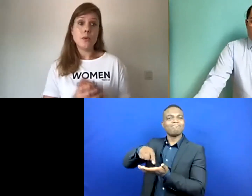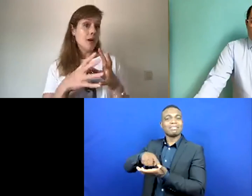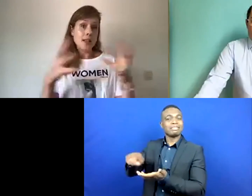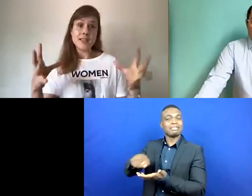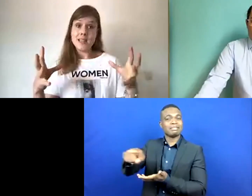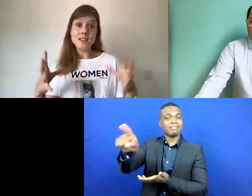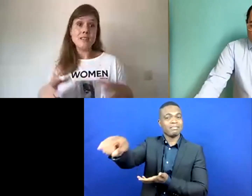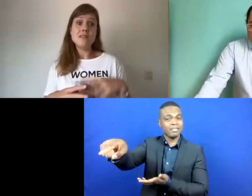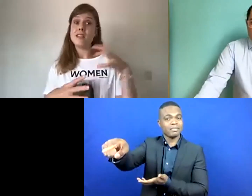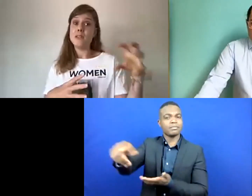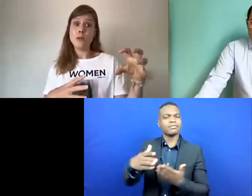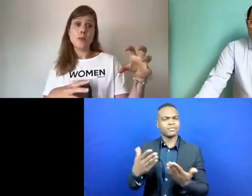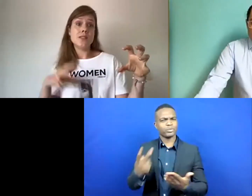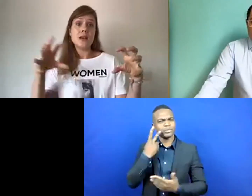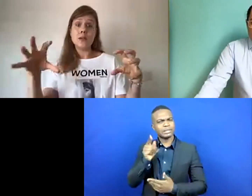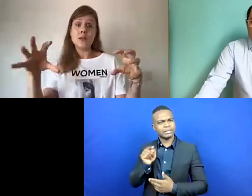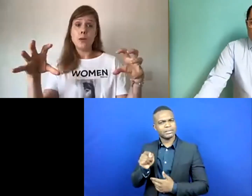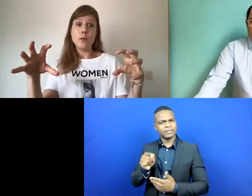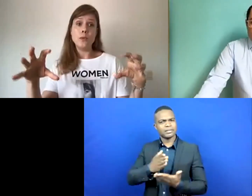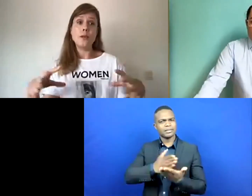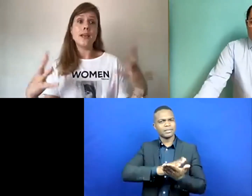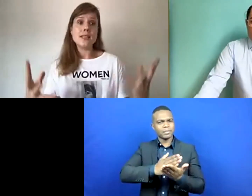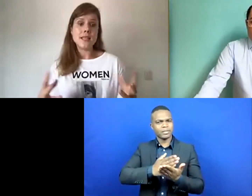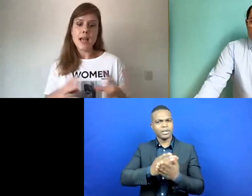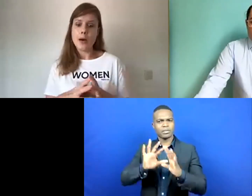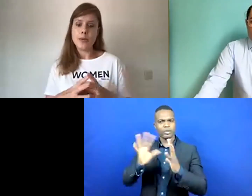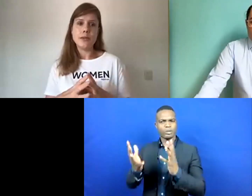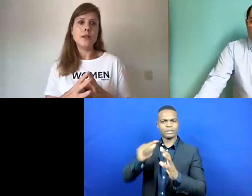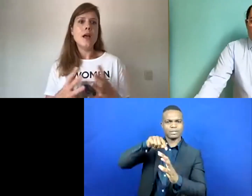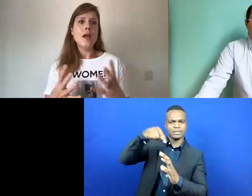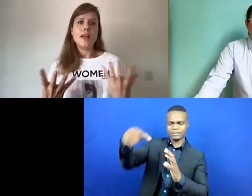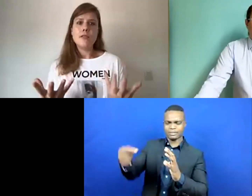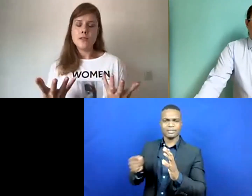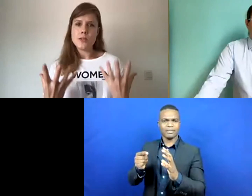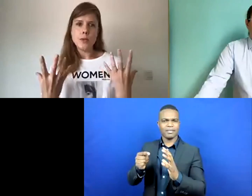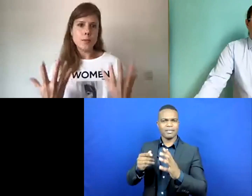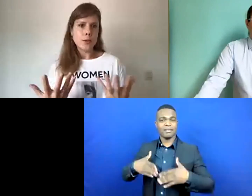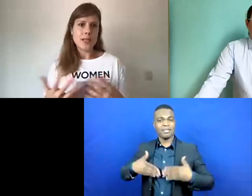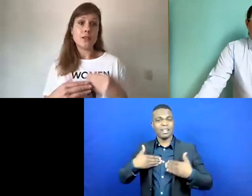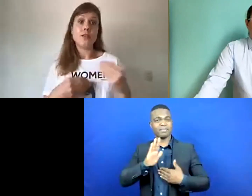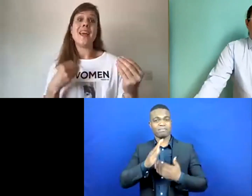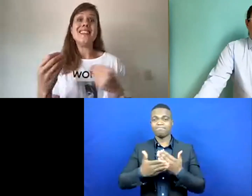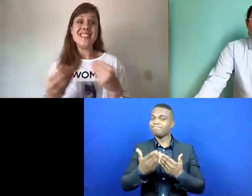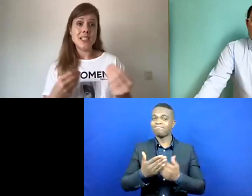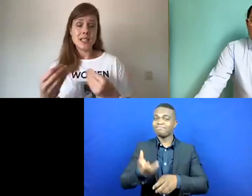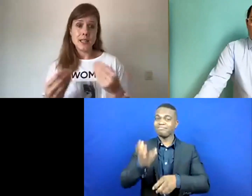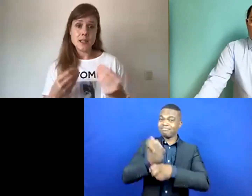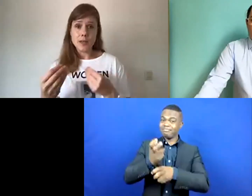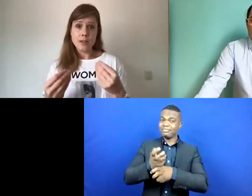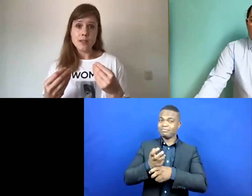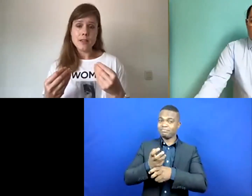to organizations in the global south, the global north, and see how you can, even if it's only a project of